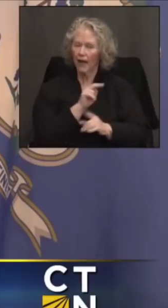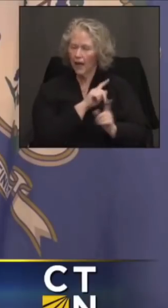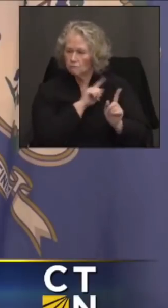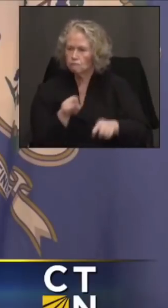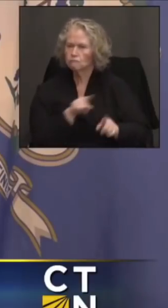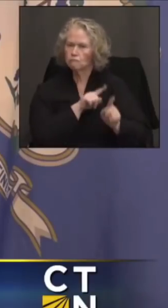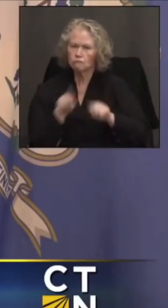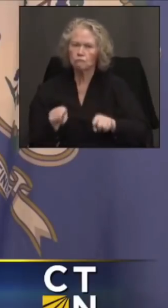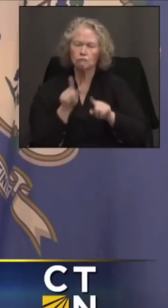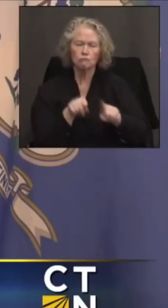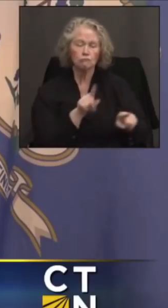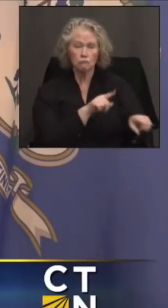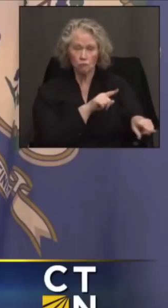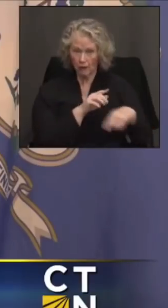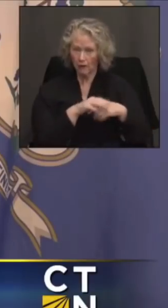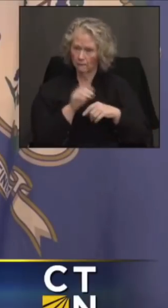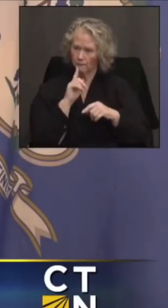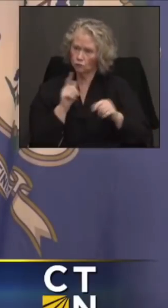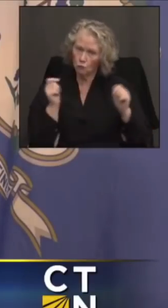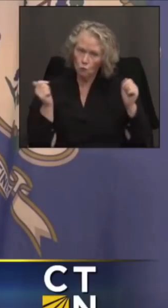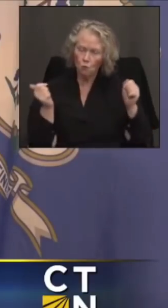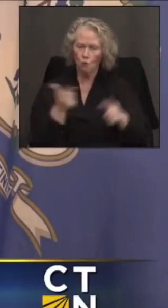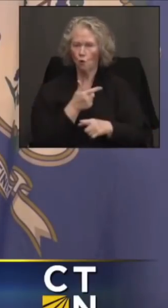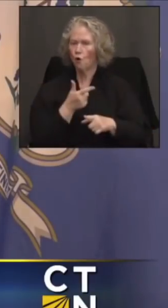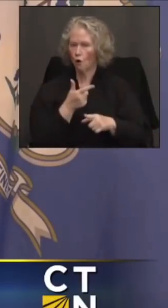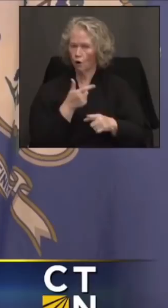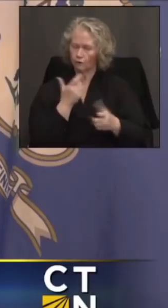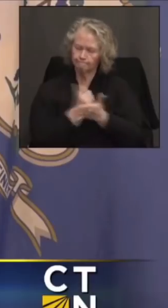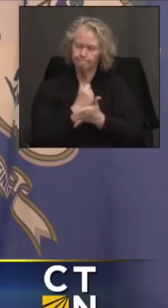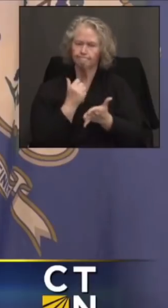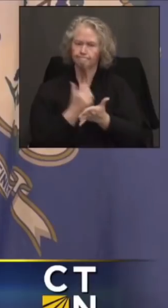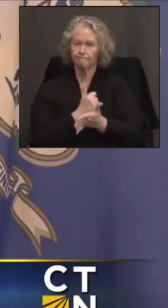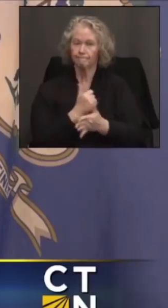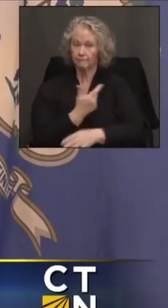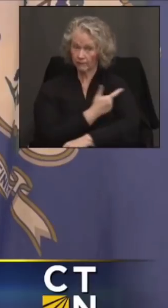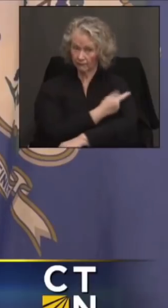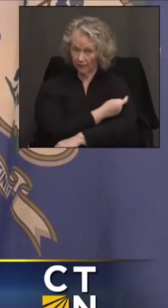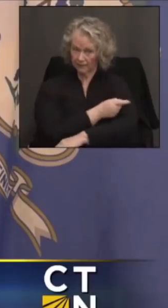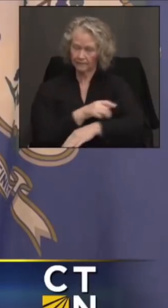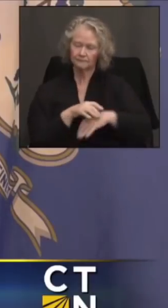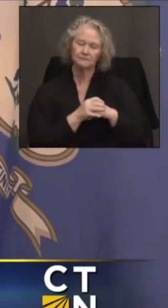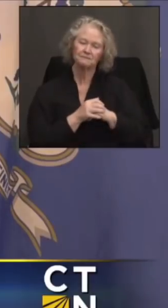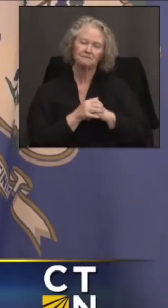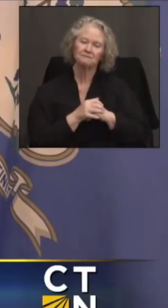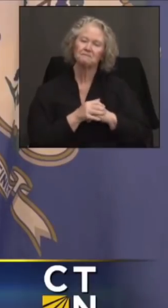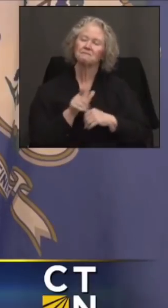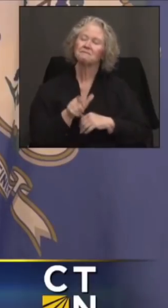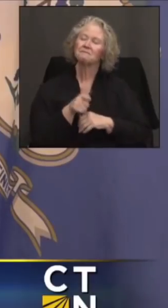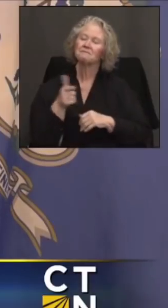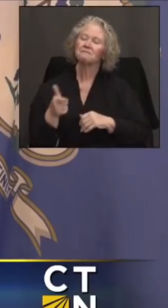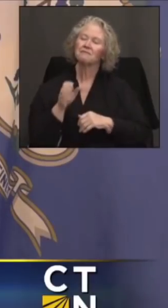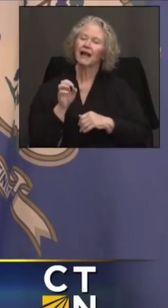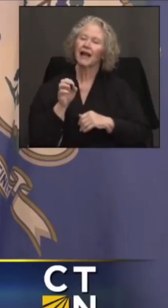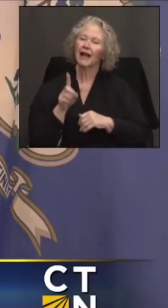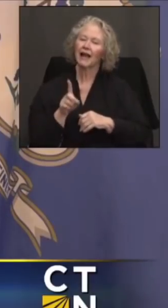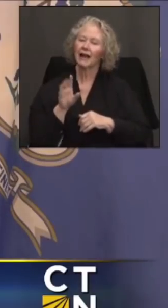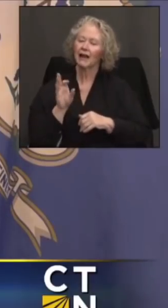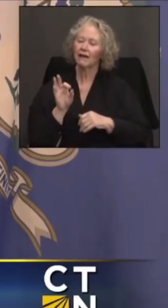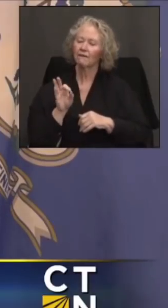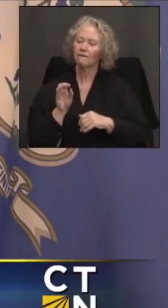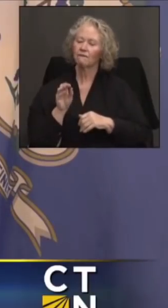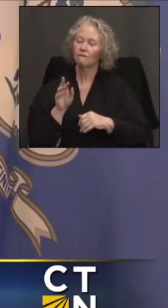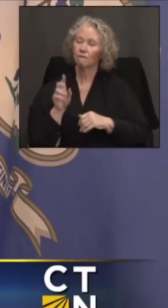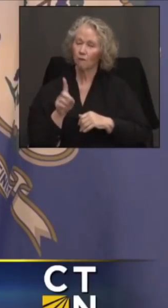campuses to make sure they are all able to get vaccinated. With that, let me introduce Ed Ford. Ed Ford from